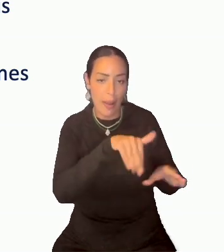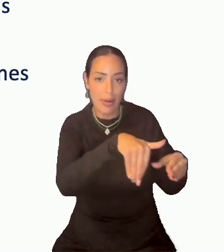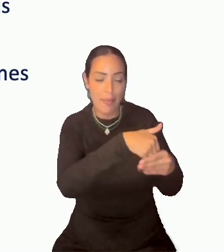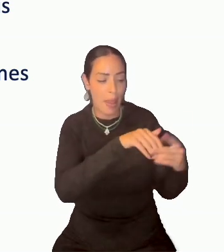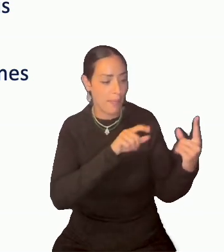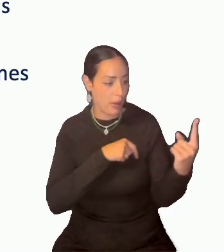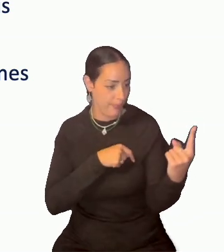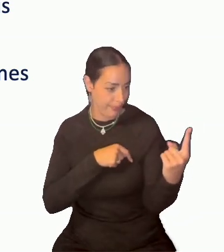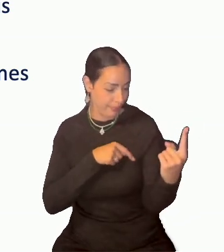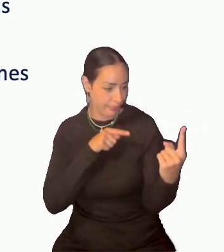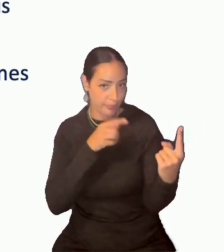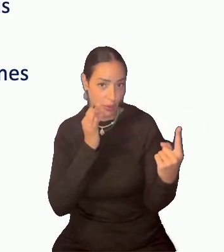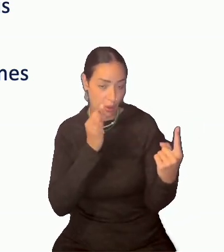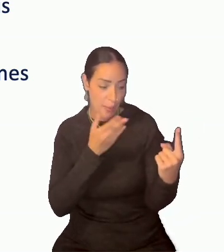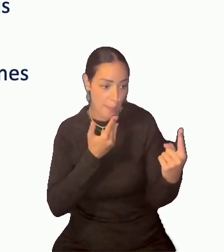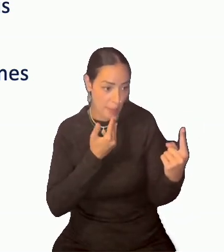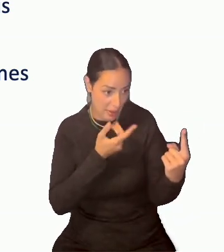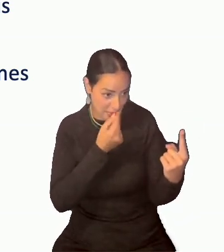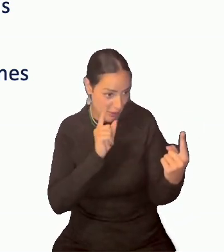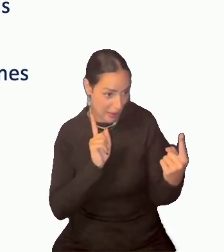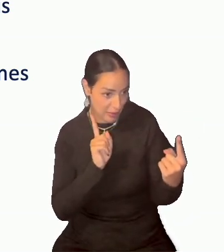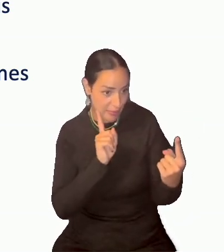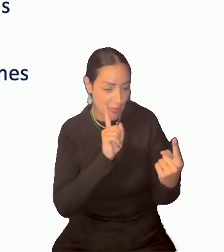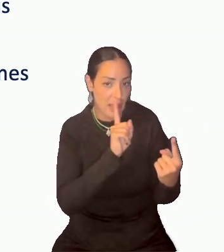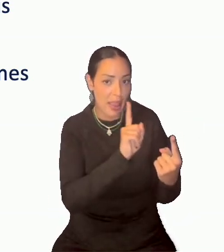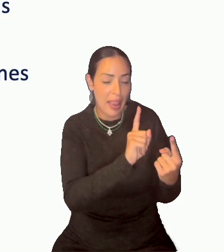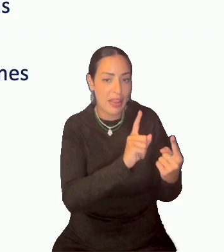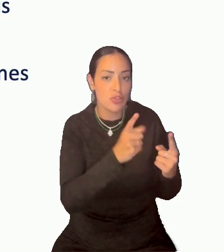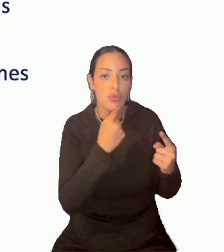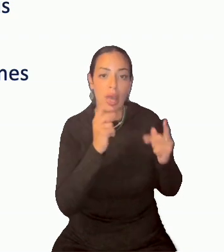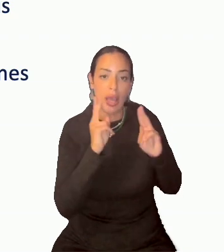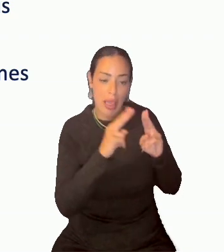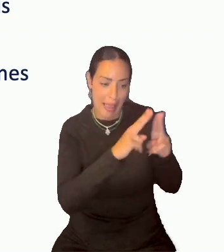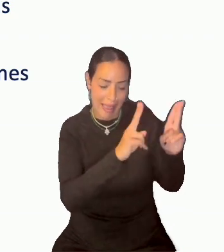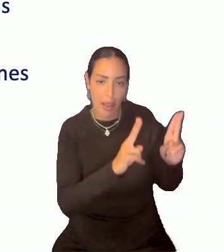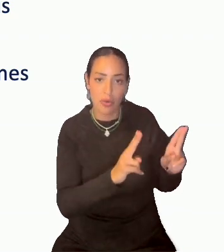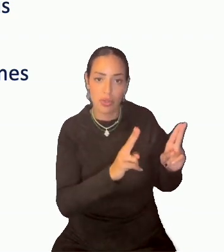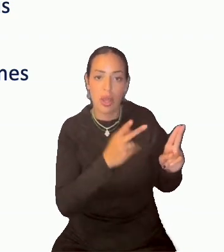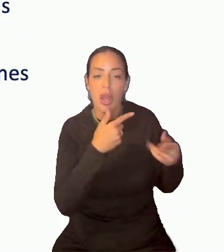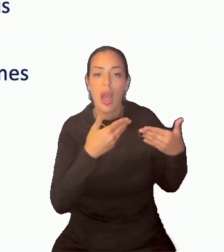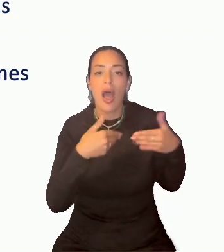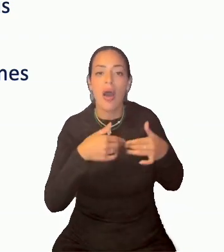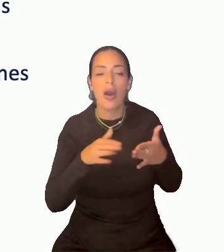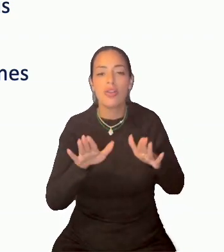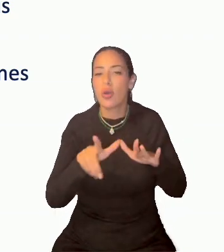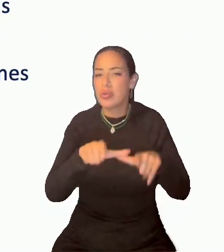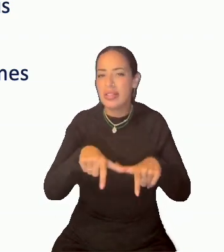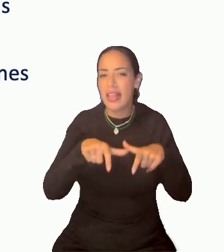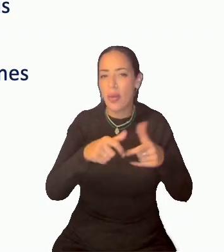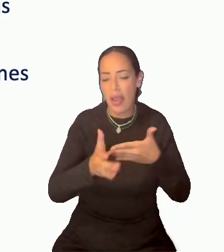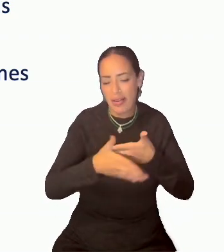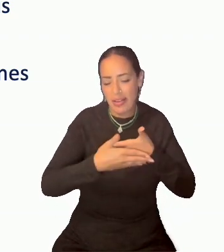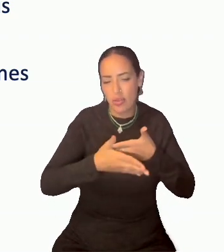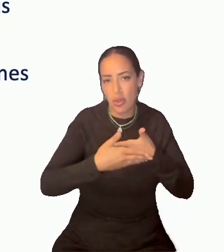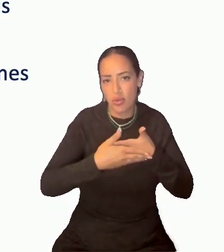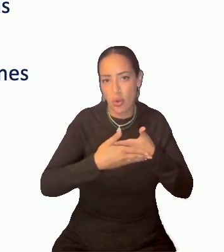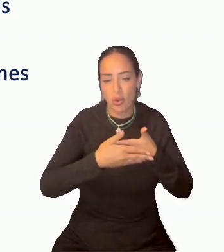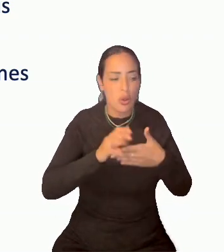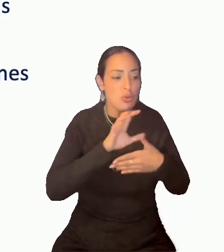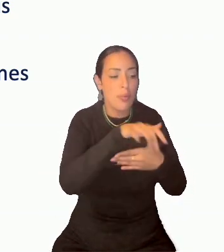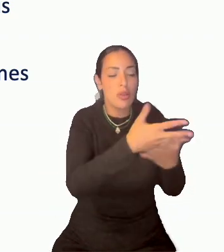further. You should ask if you can enter the home and try to move away from the hallway or the doorway to somewhere where everyone can be